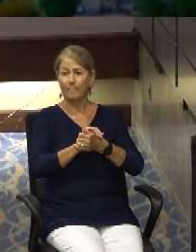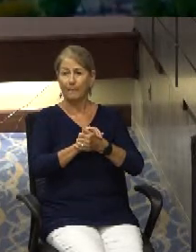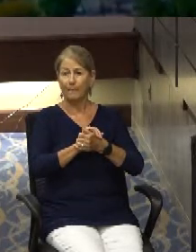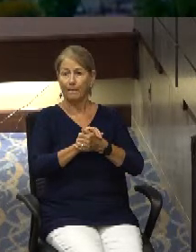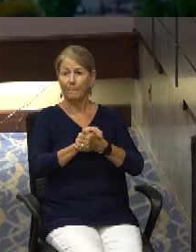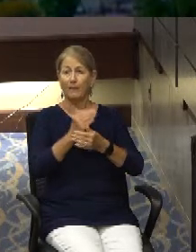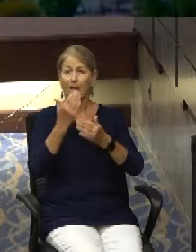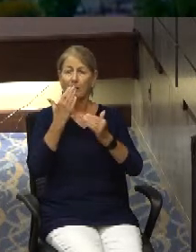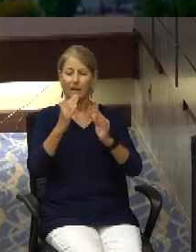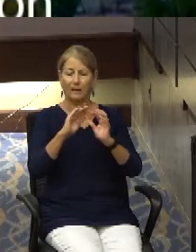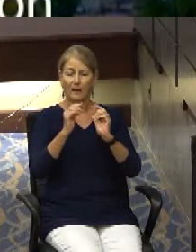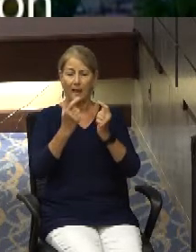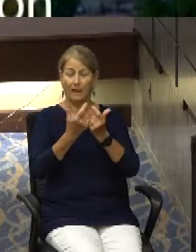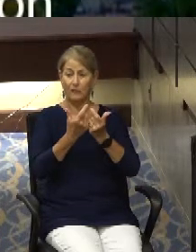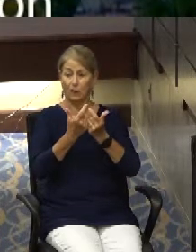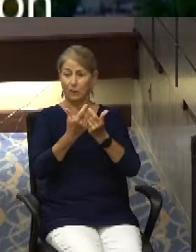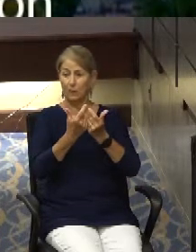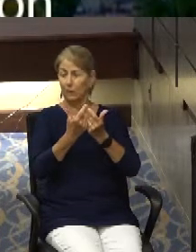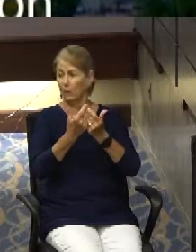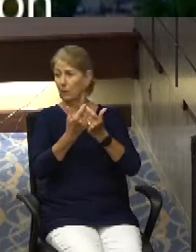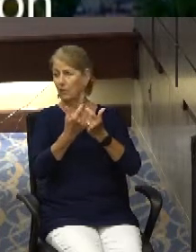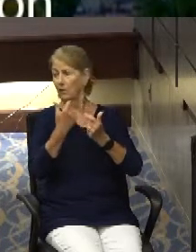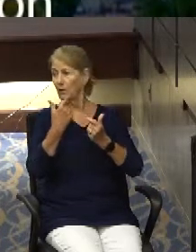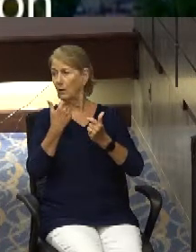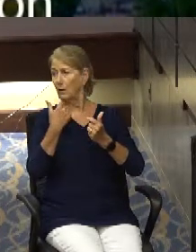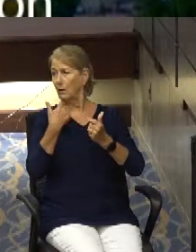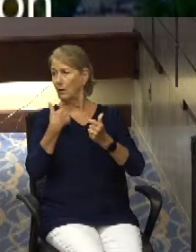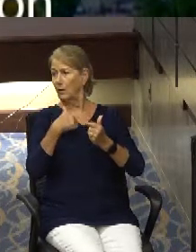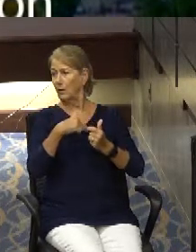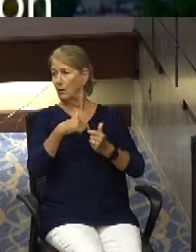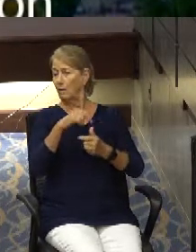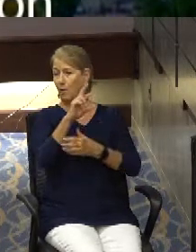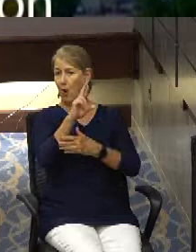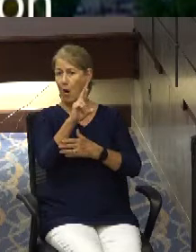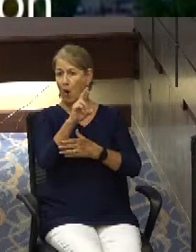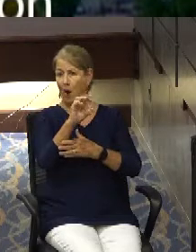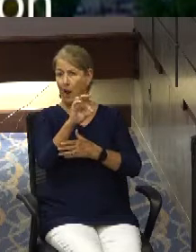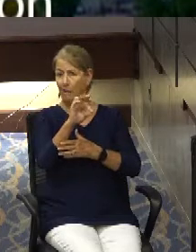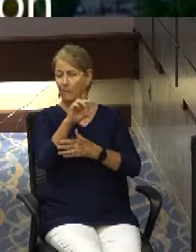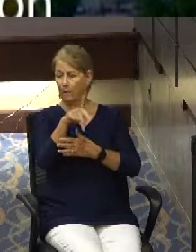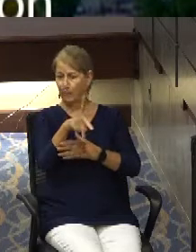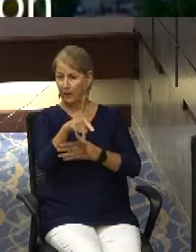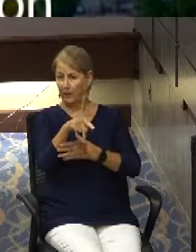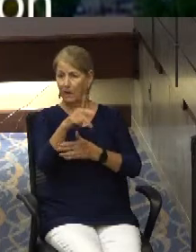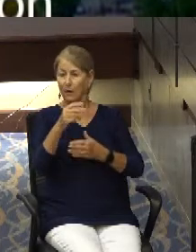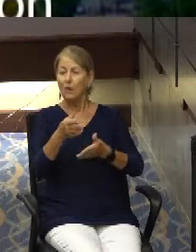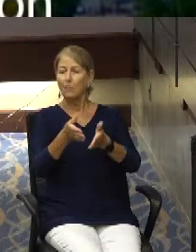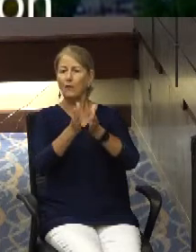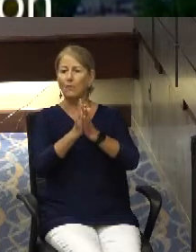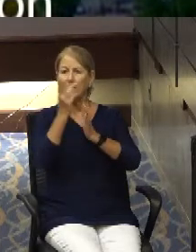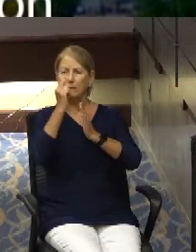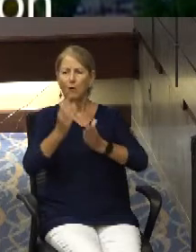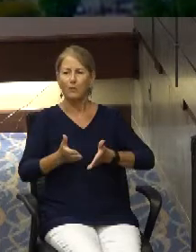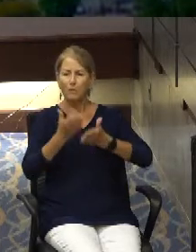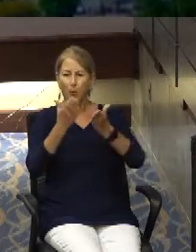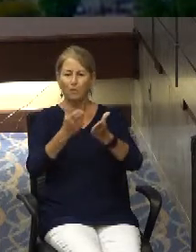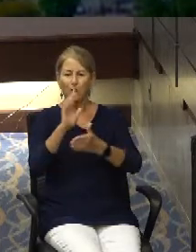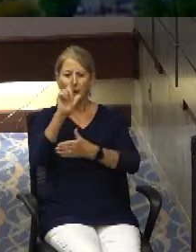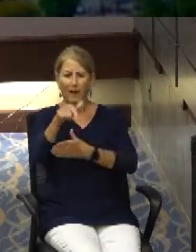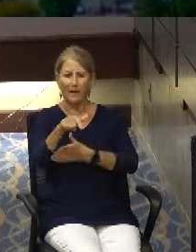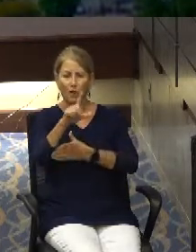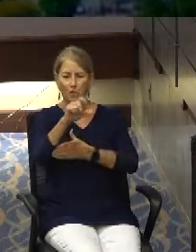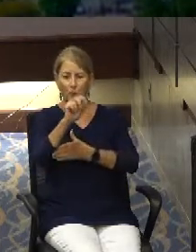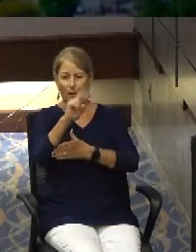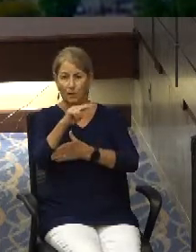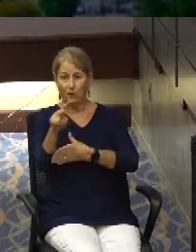Thanks, Council. We do anticipate going out for RFP, request for proposals, later in 2022 on